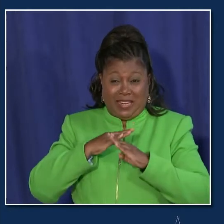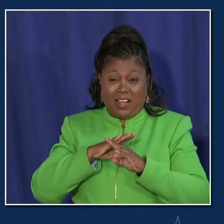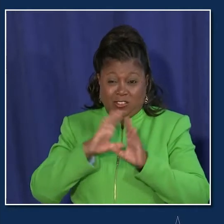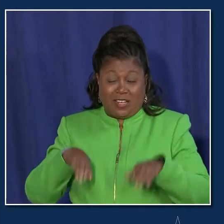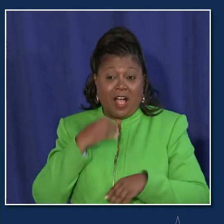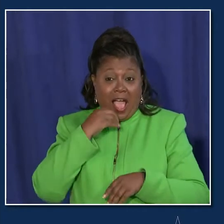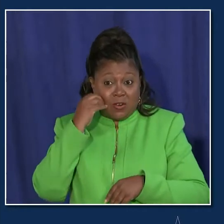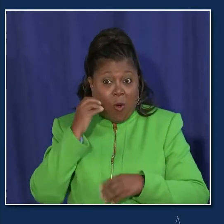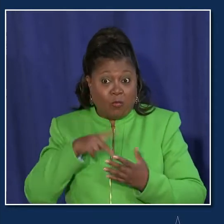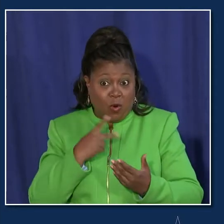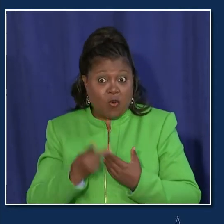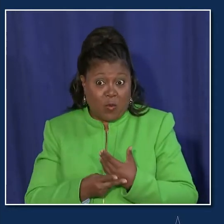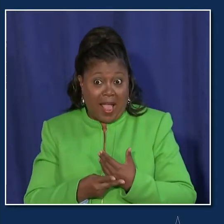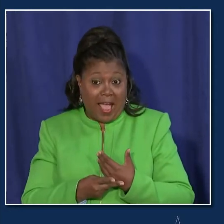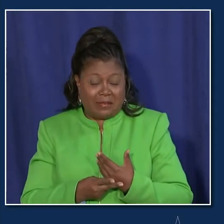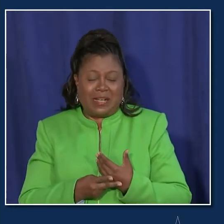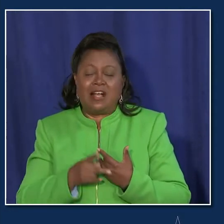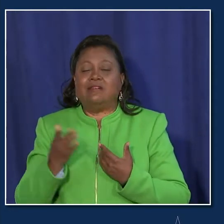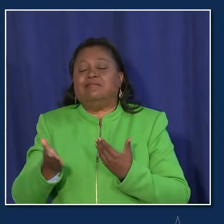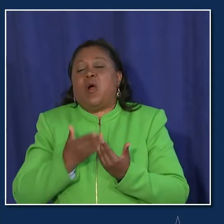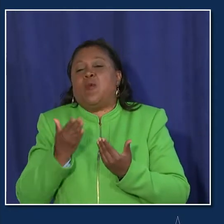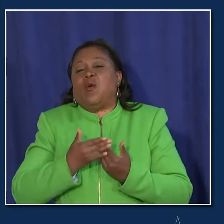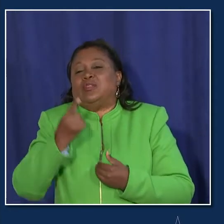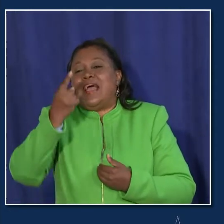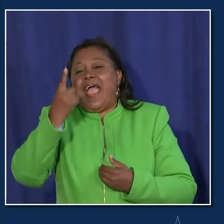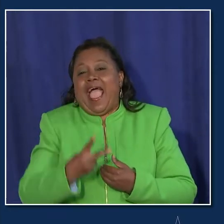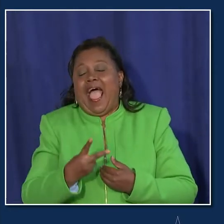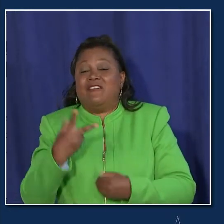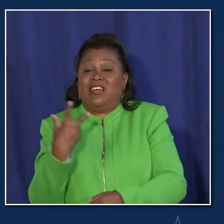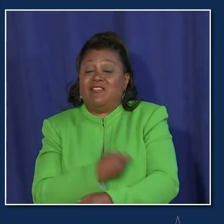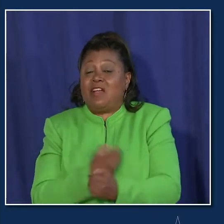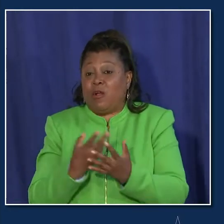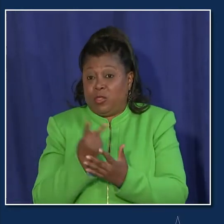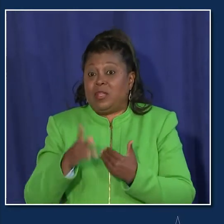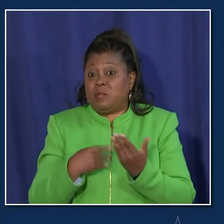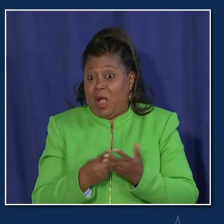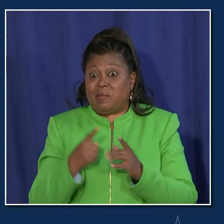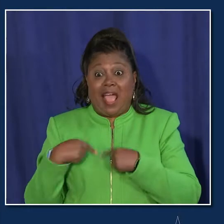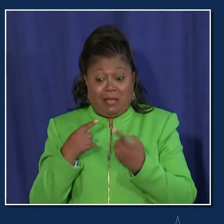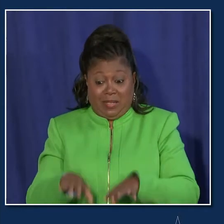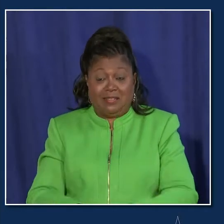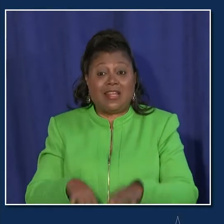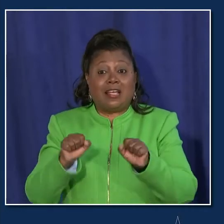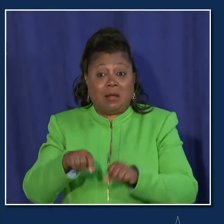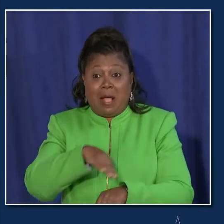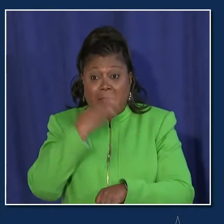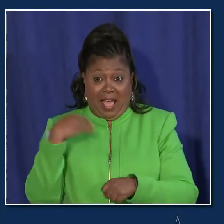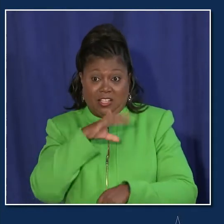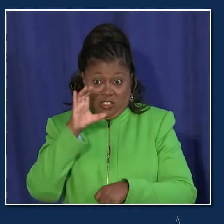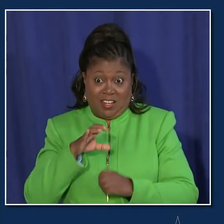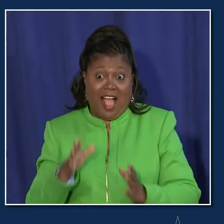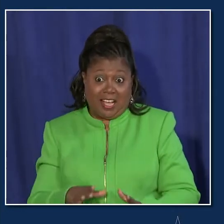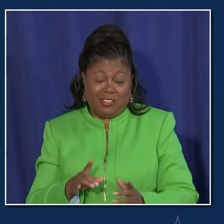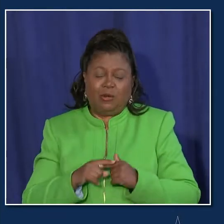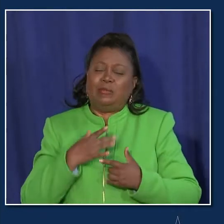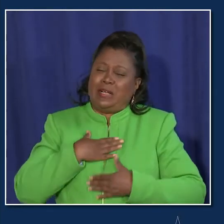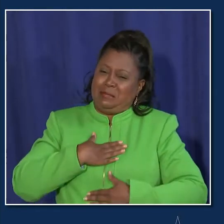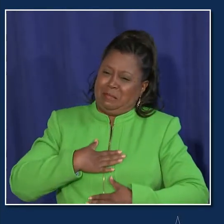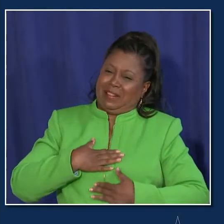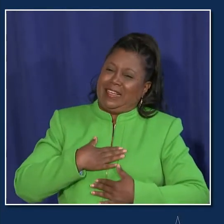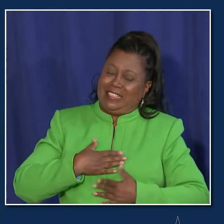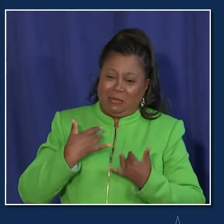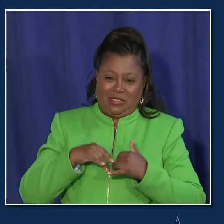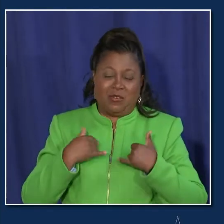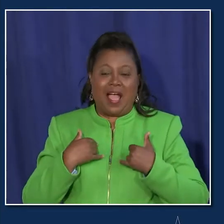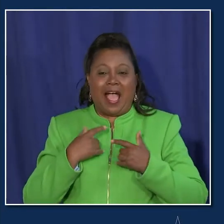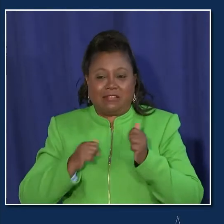at Home program, nearly half of the vaccines through that program have been taken up by Black Chicagoans. We're pleased because we still